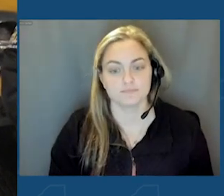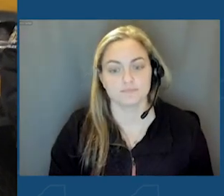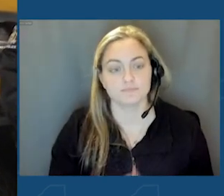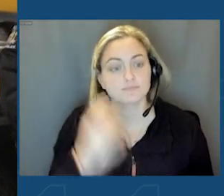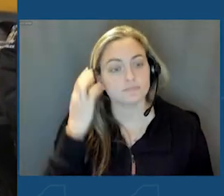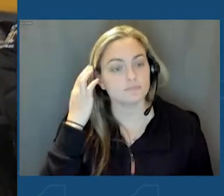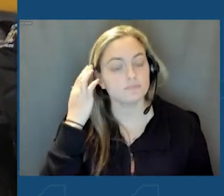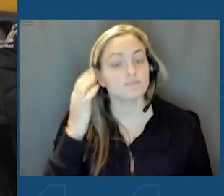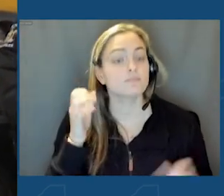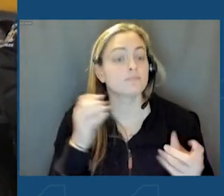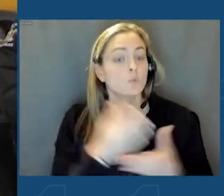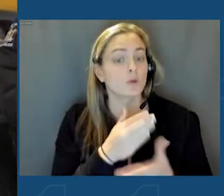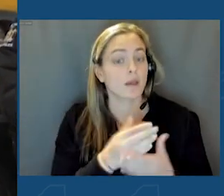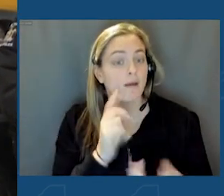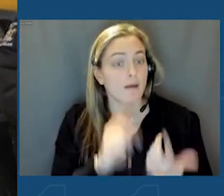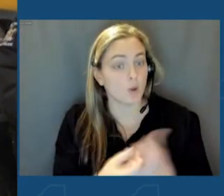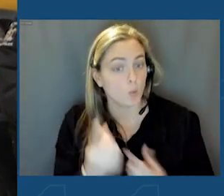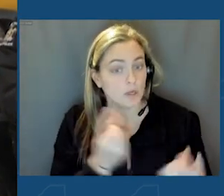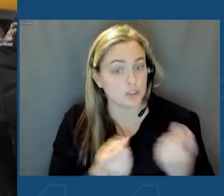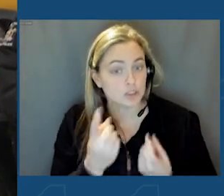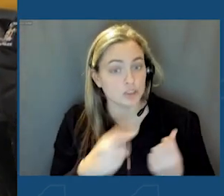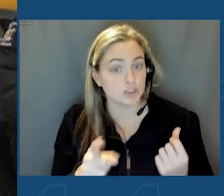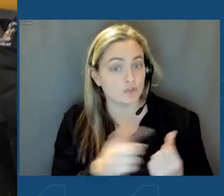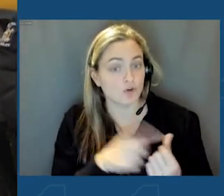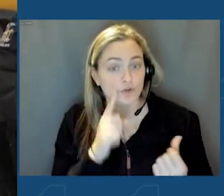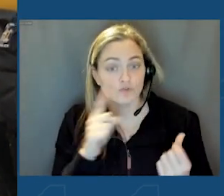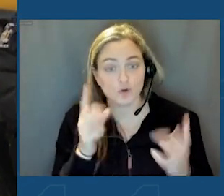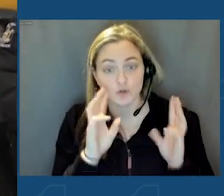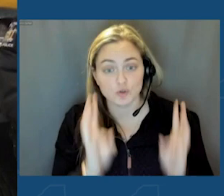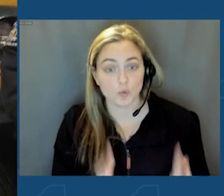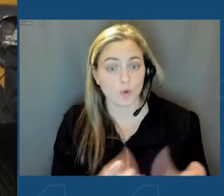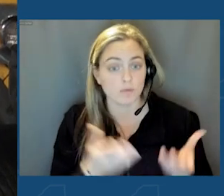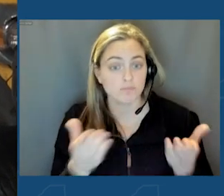all right any questions first on the Storm